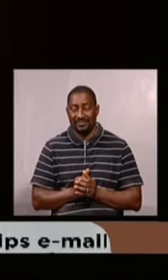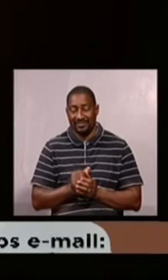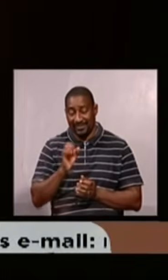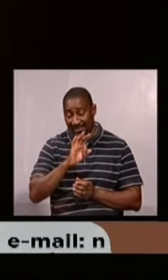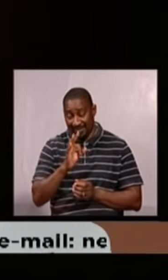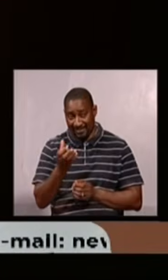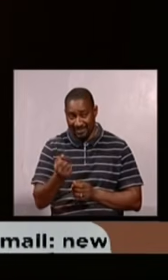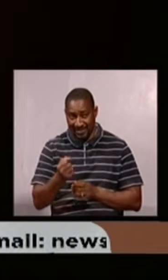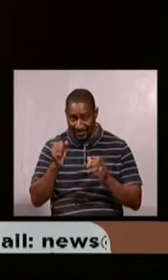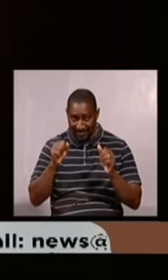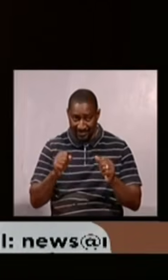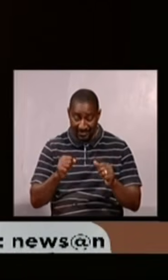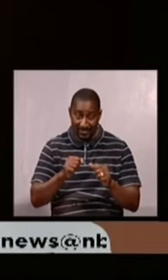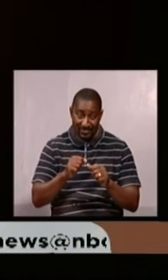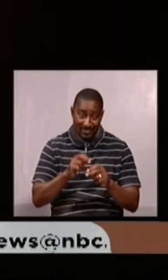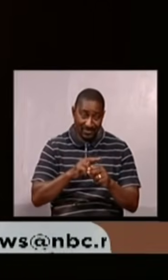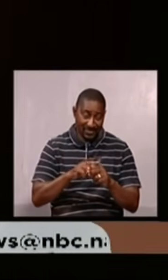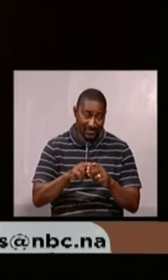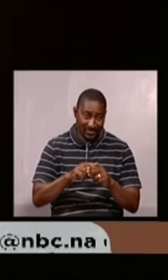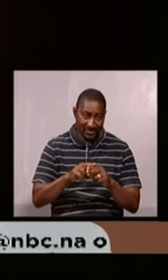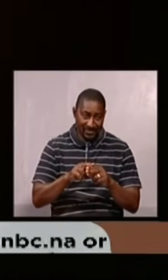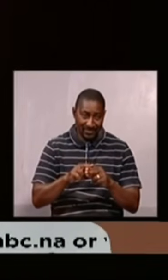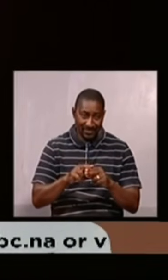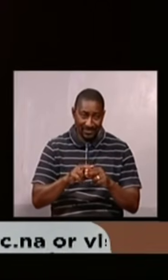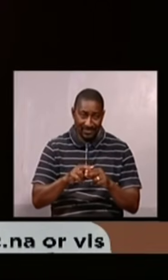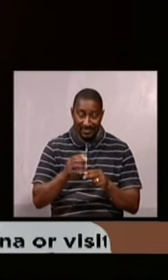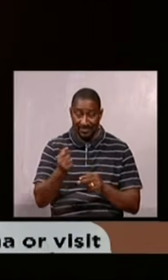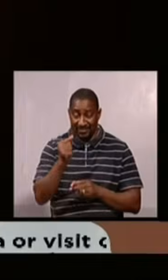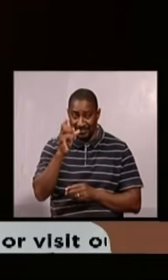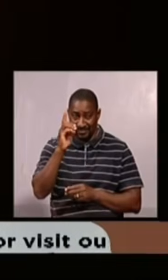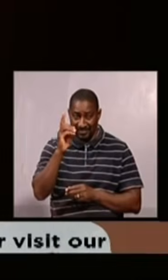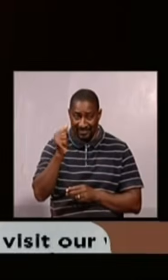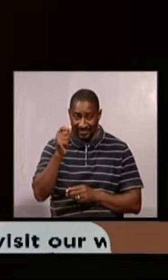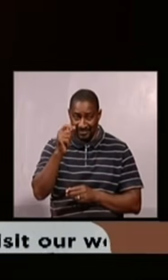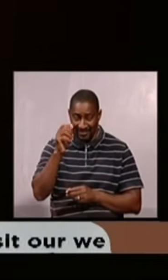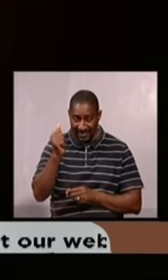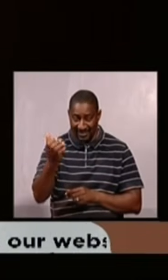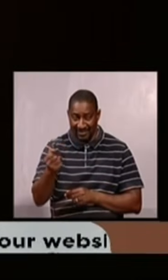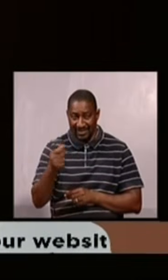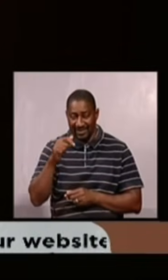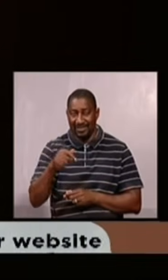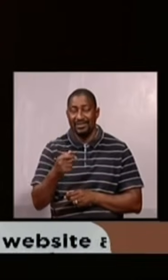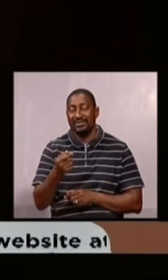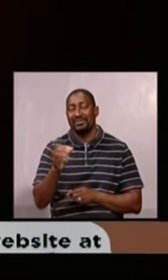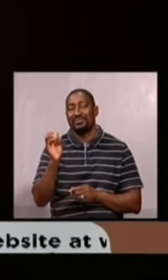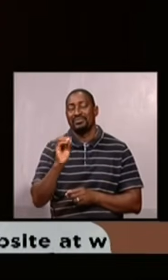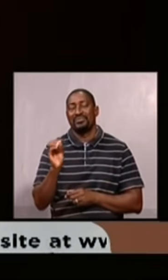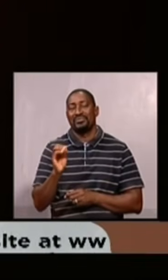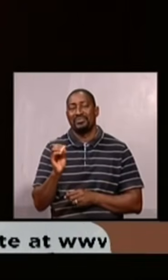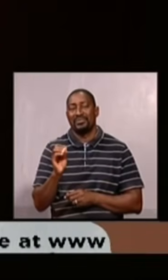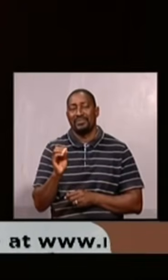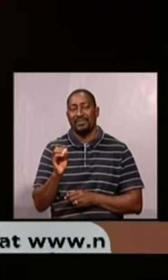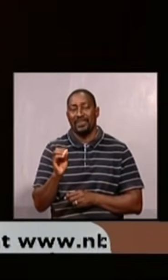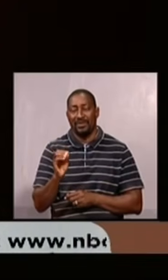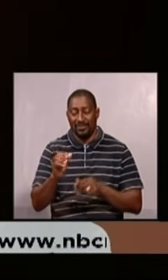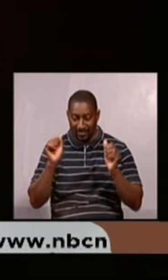it. It can even be used for predictive analysis if you had the correct data. But because we don't have data, there's a big chance of it